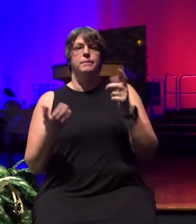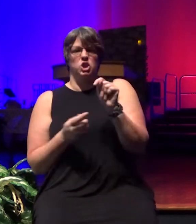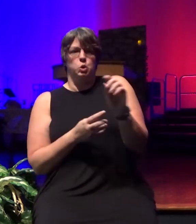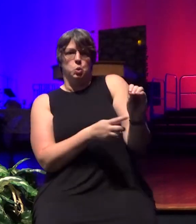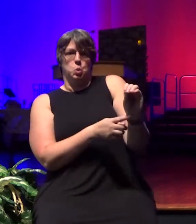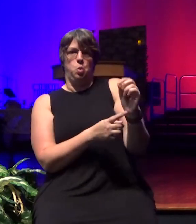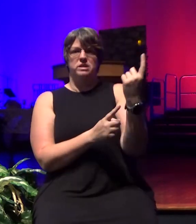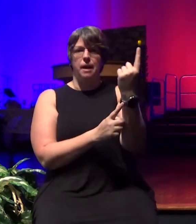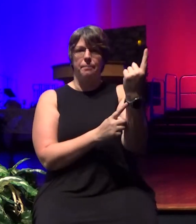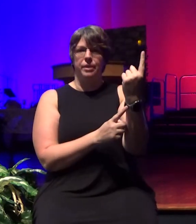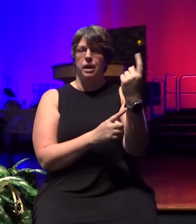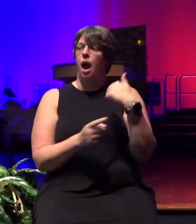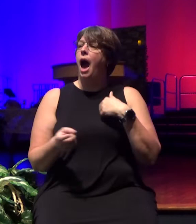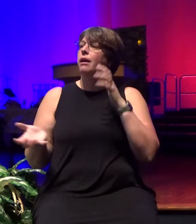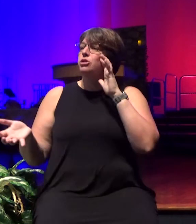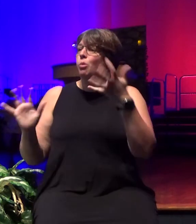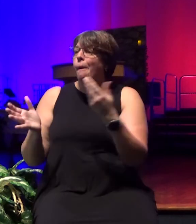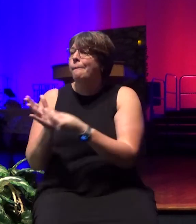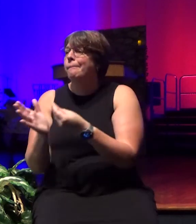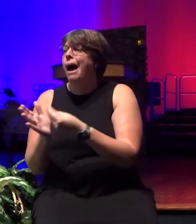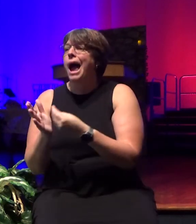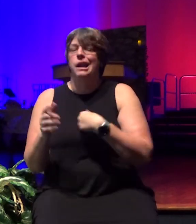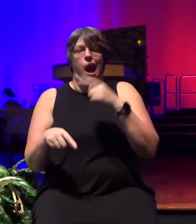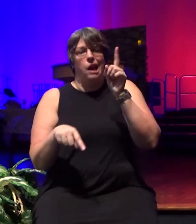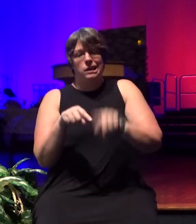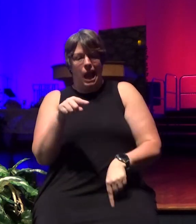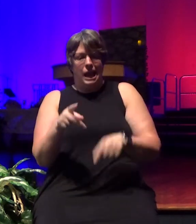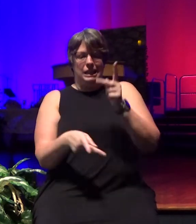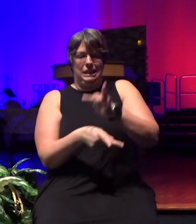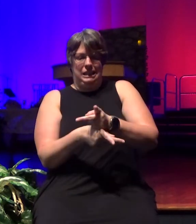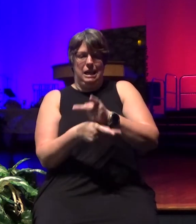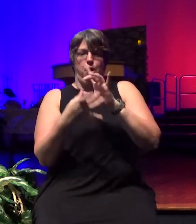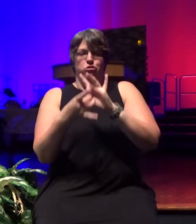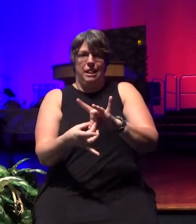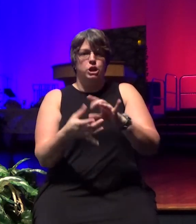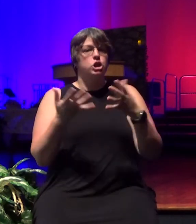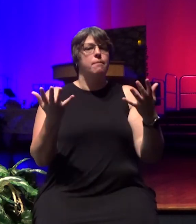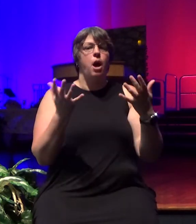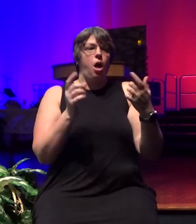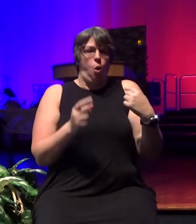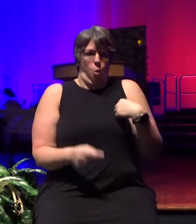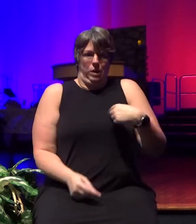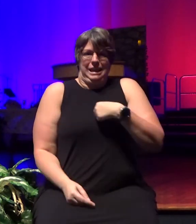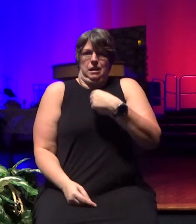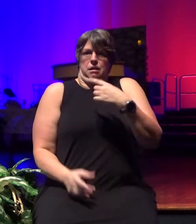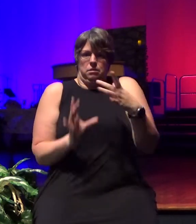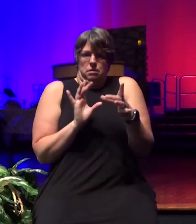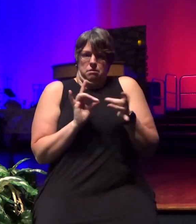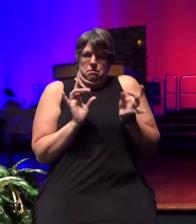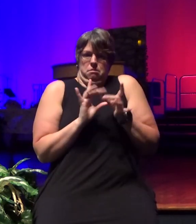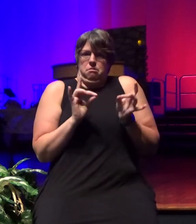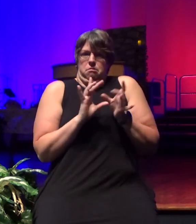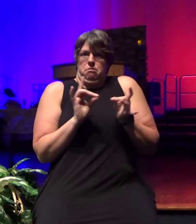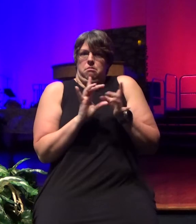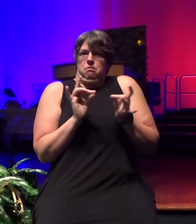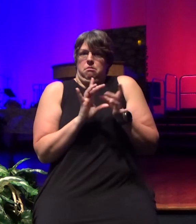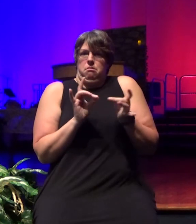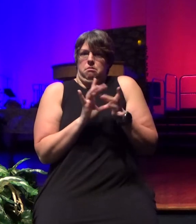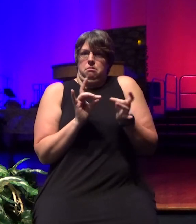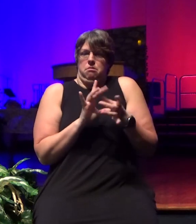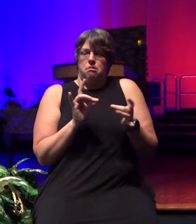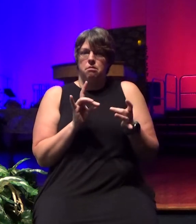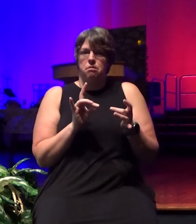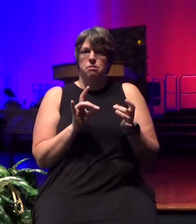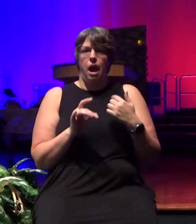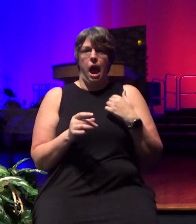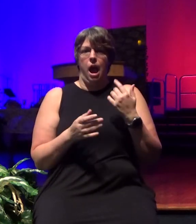keep a relationship. And so we chant it and we chant it. And there's a power in the universe that says, as it is, as you declare it to be,